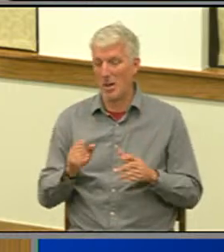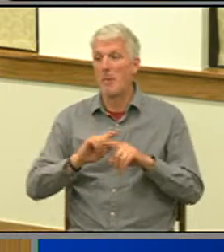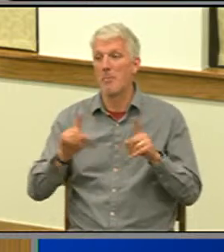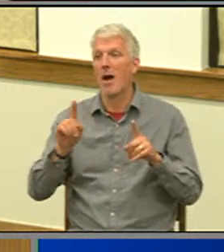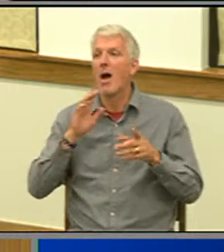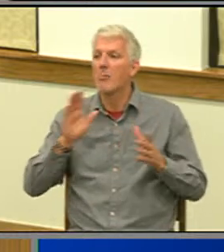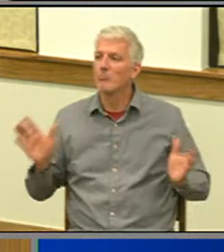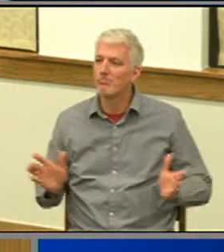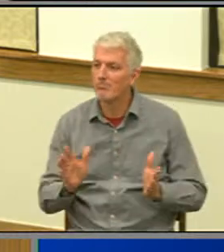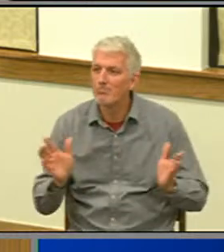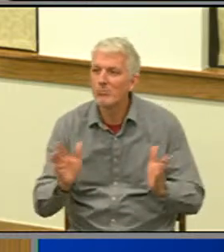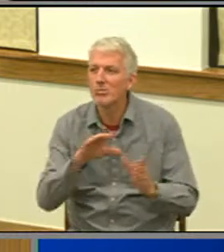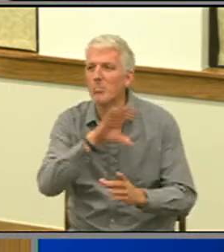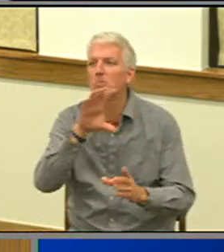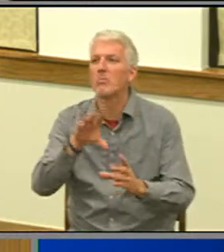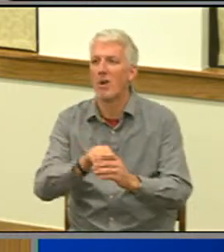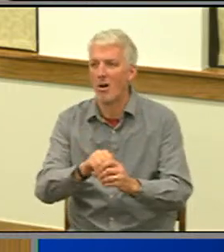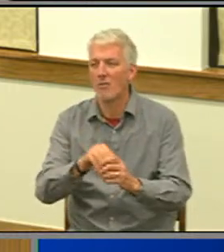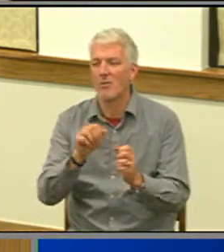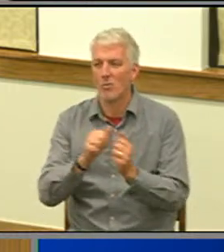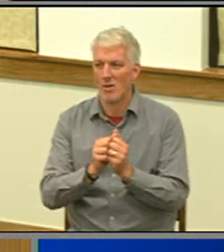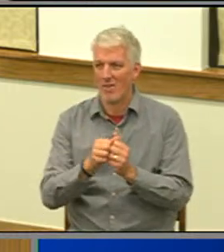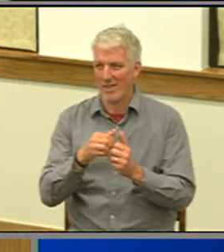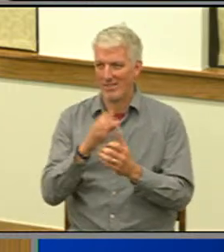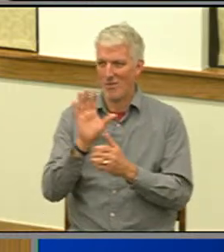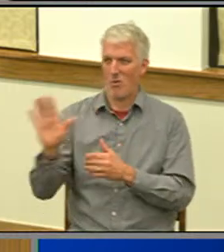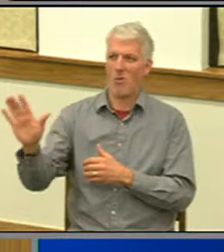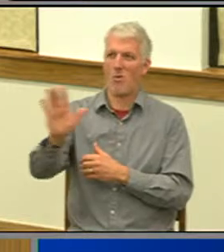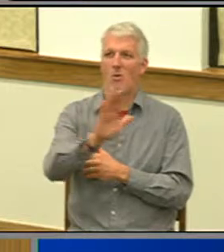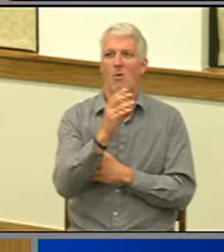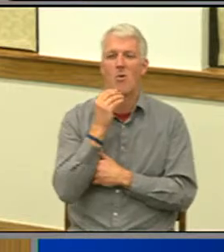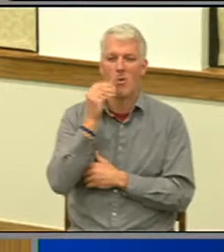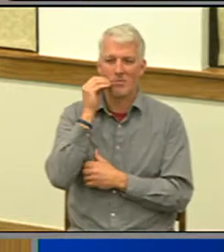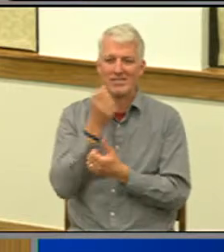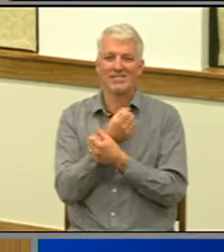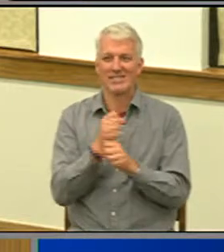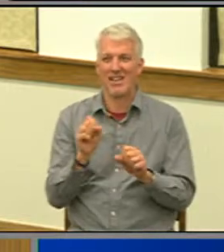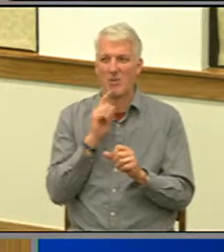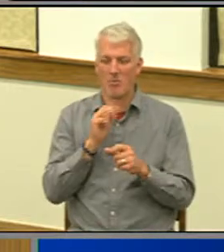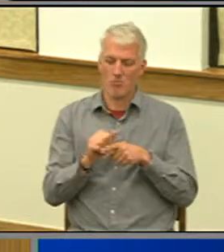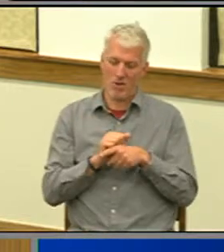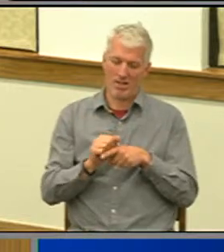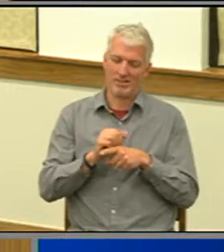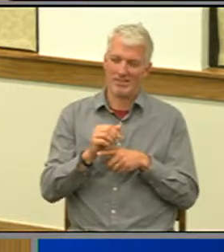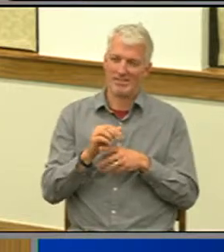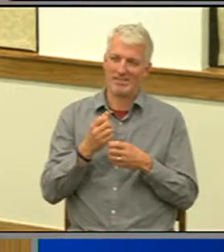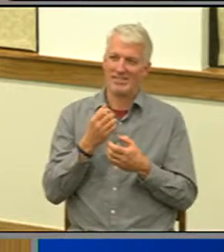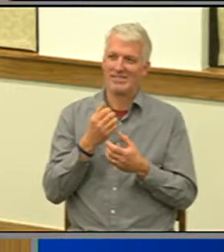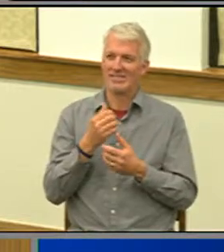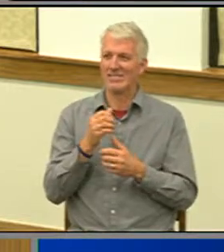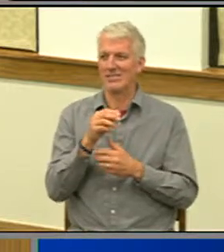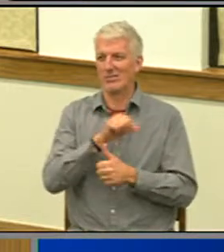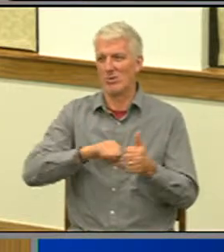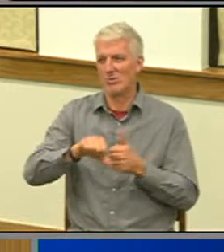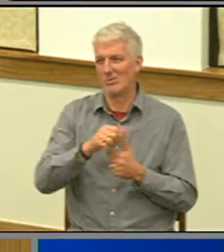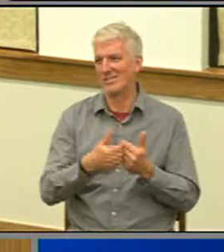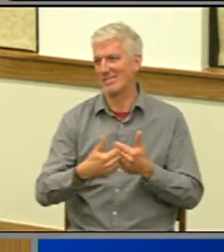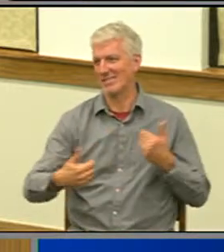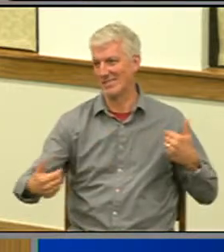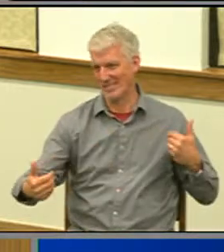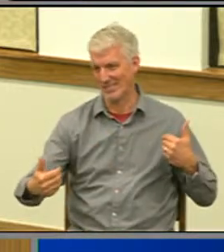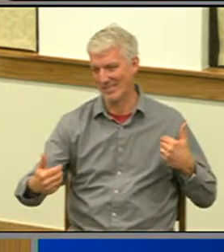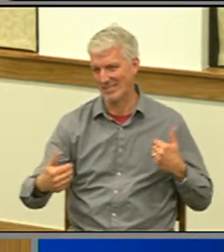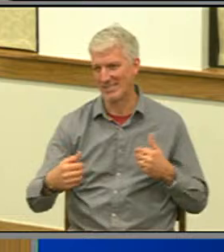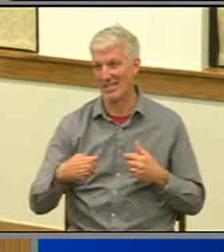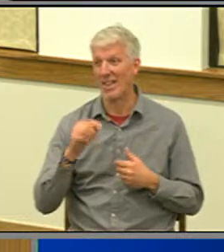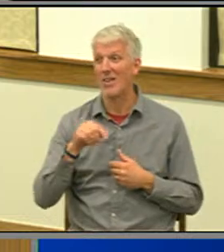to watch and participate from the safety of their homes to practice social distancing. The meeting can be